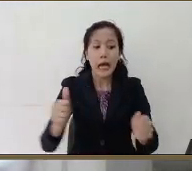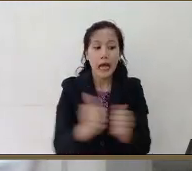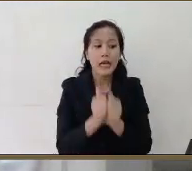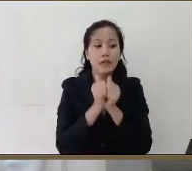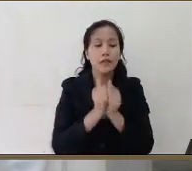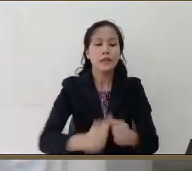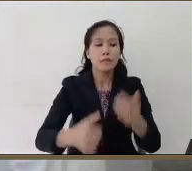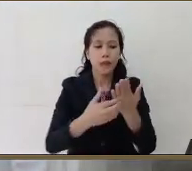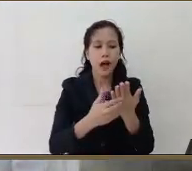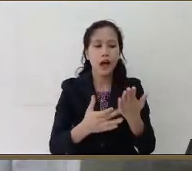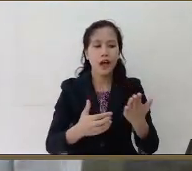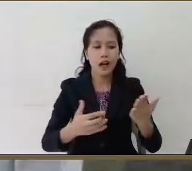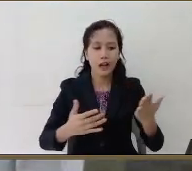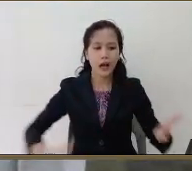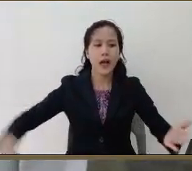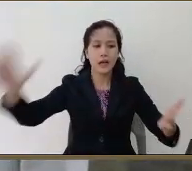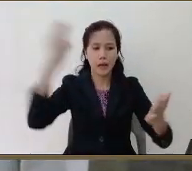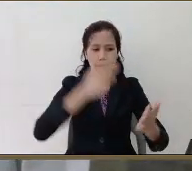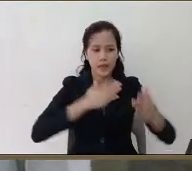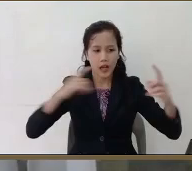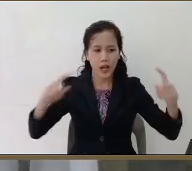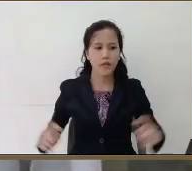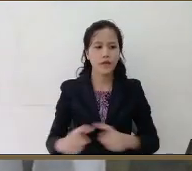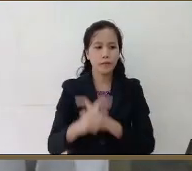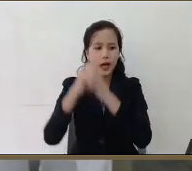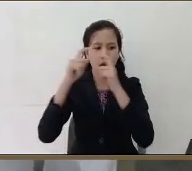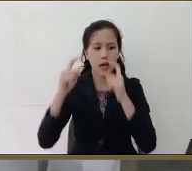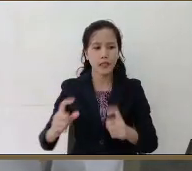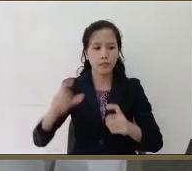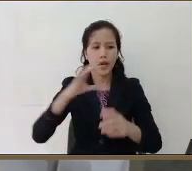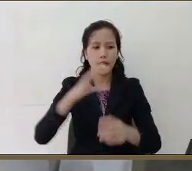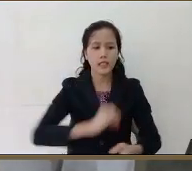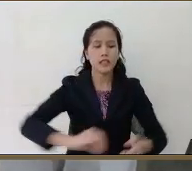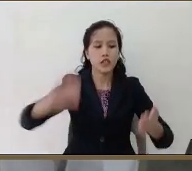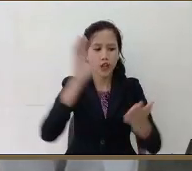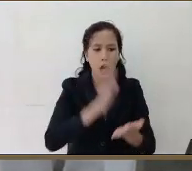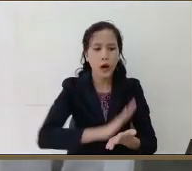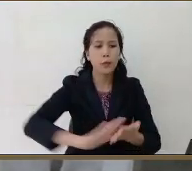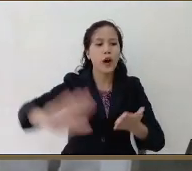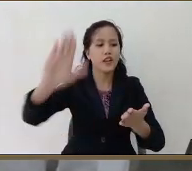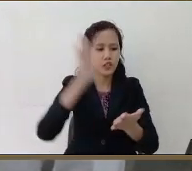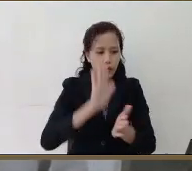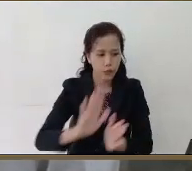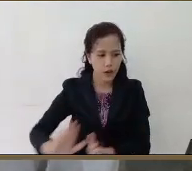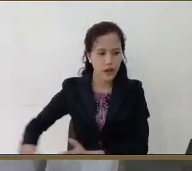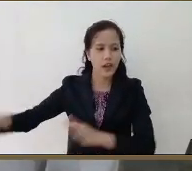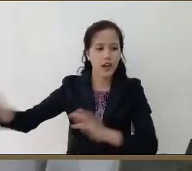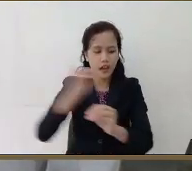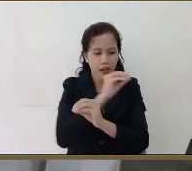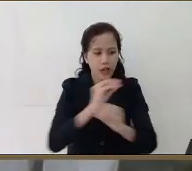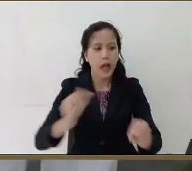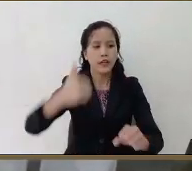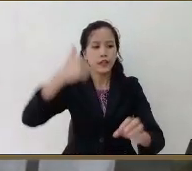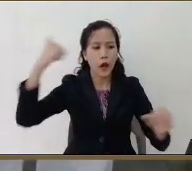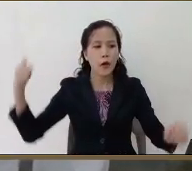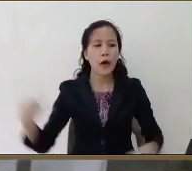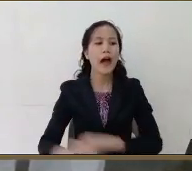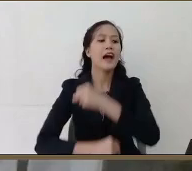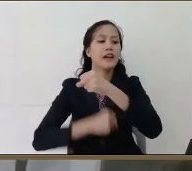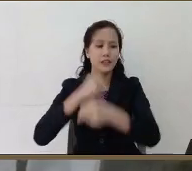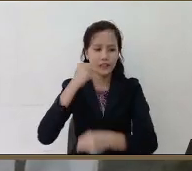ground. And with one drop of the blood, my sins are washed away.